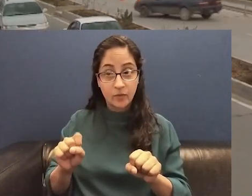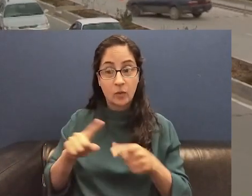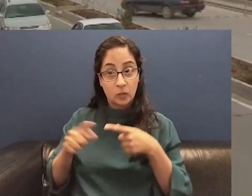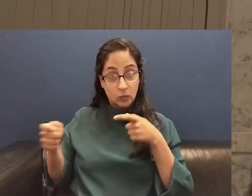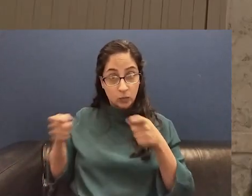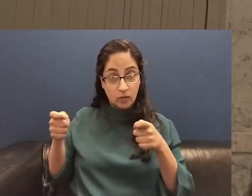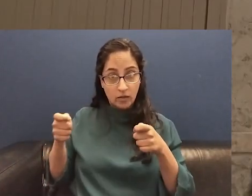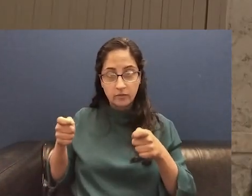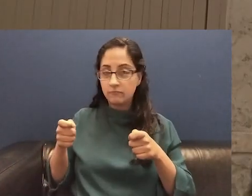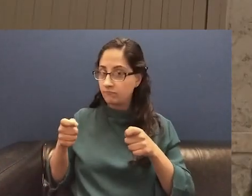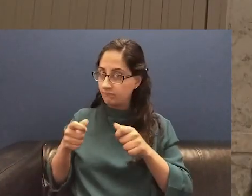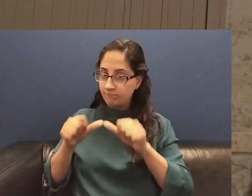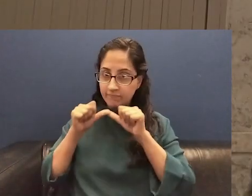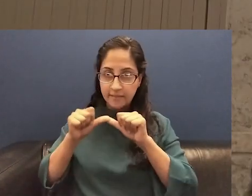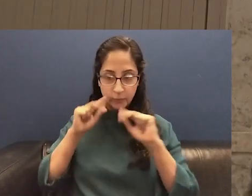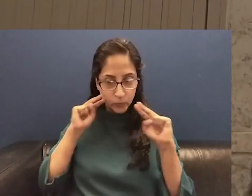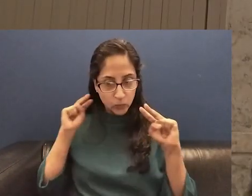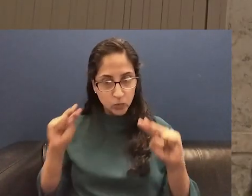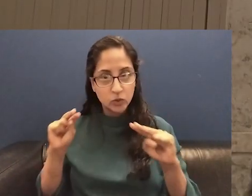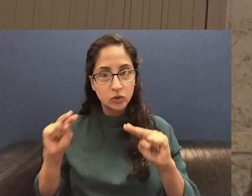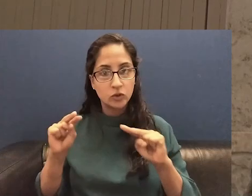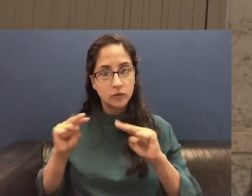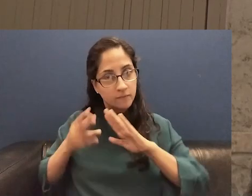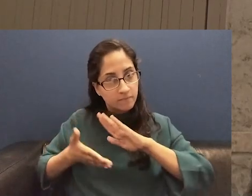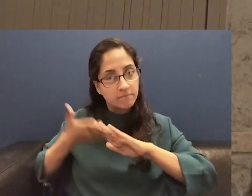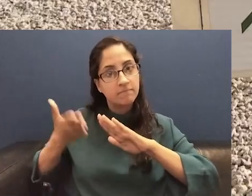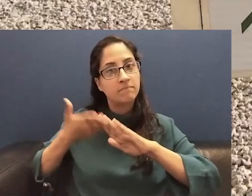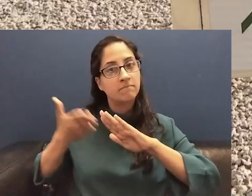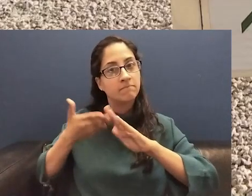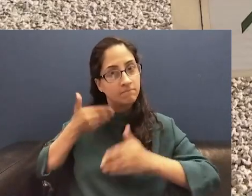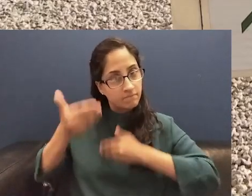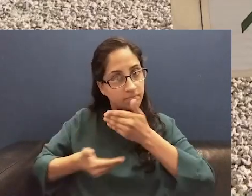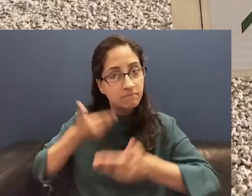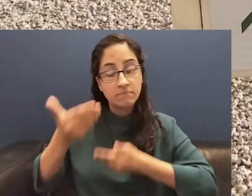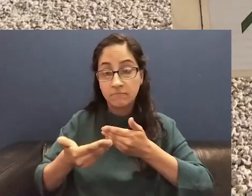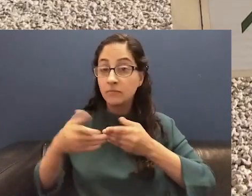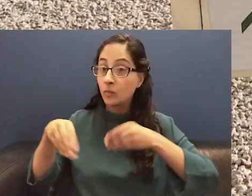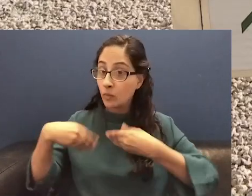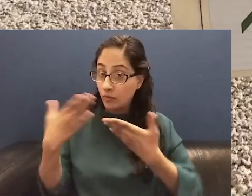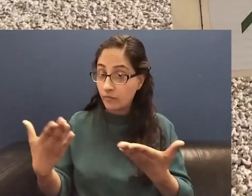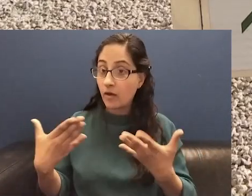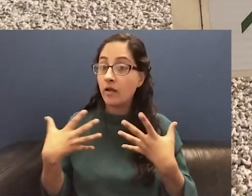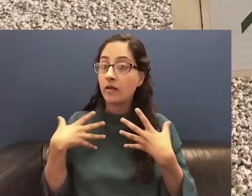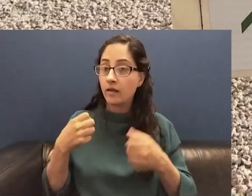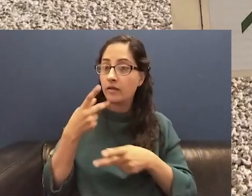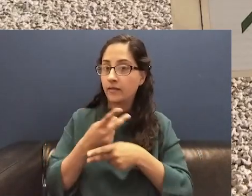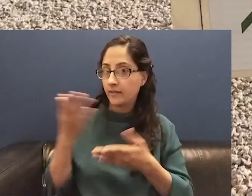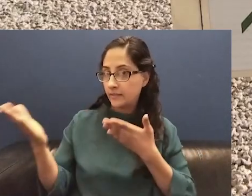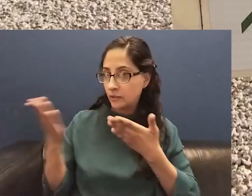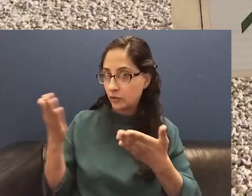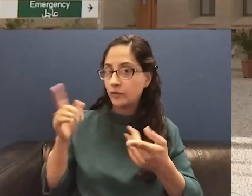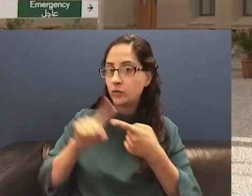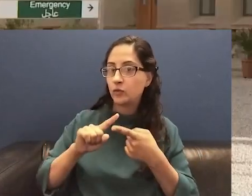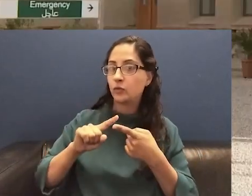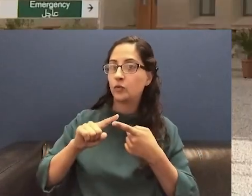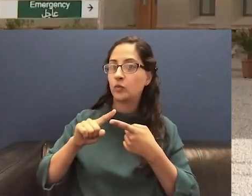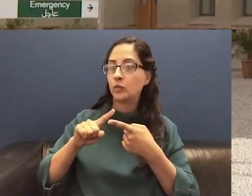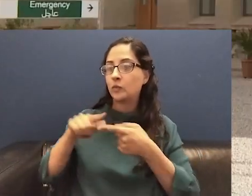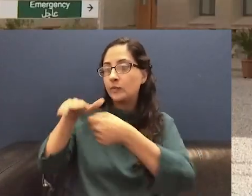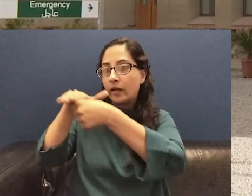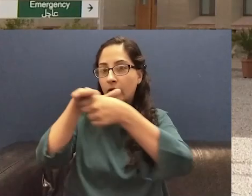health services across the geographies that we were active. We also continue to bring